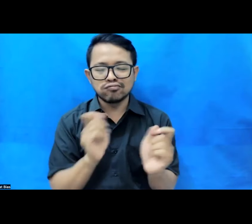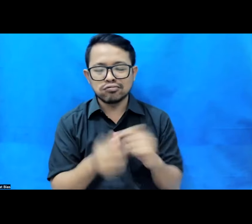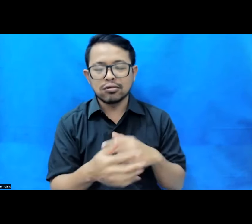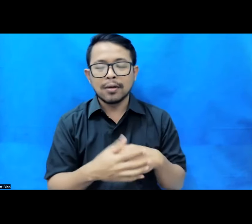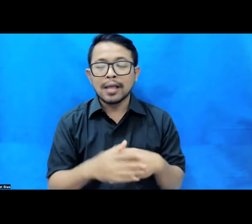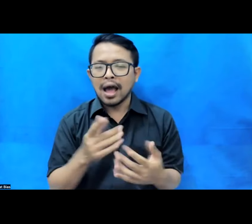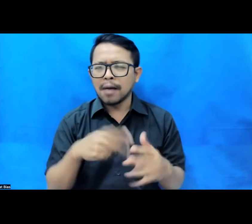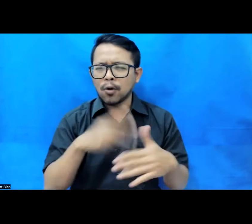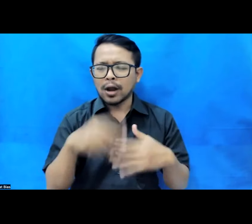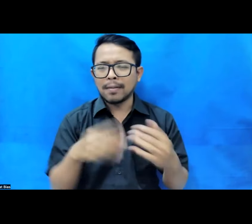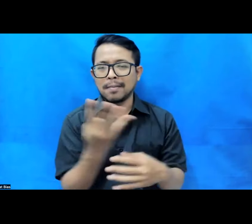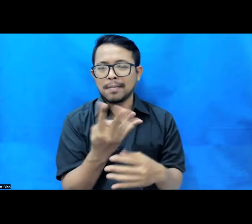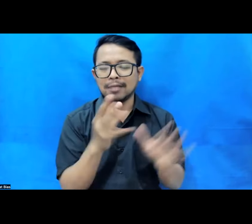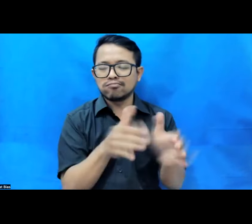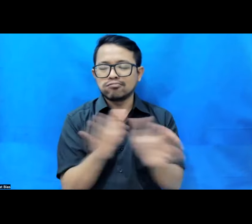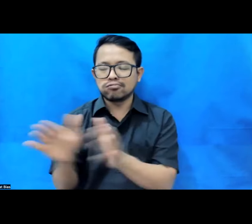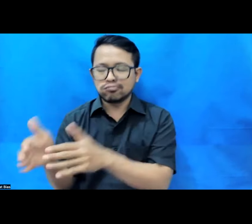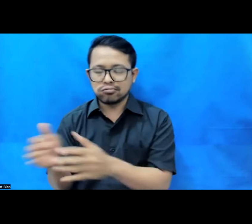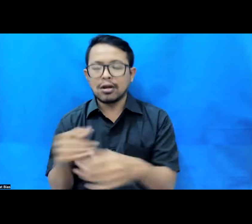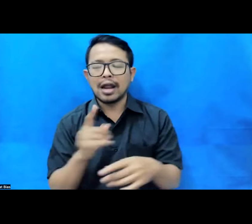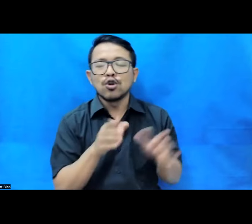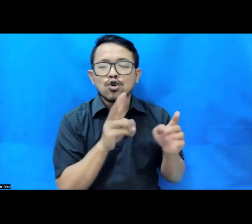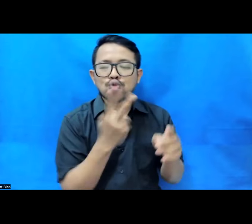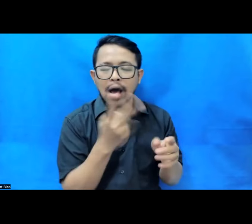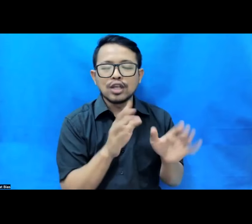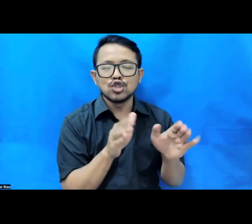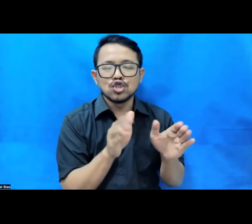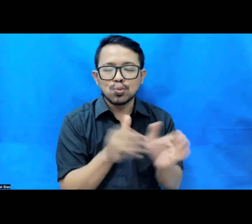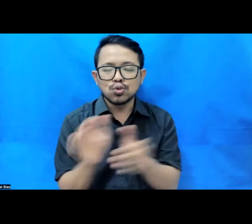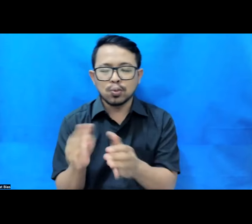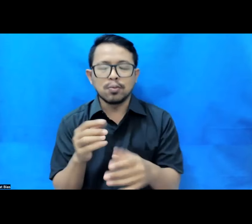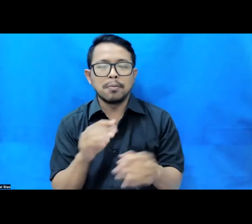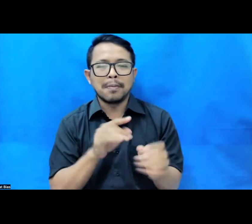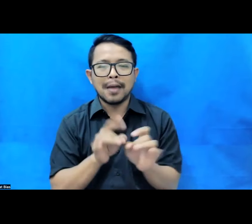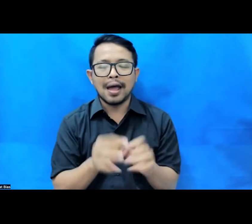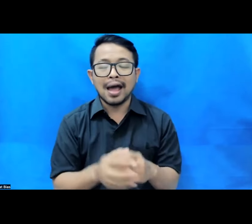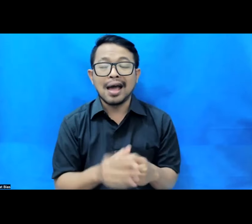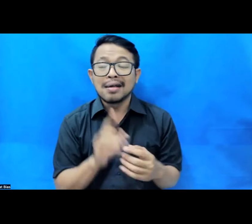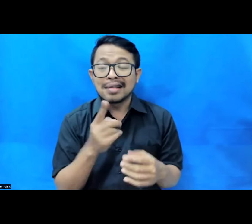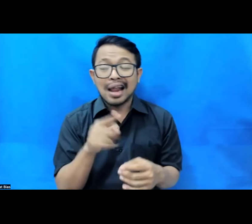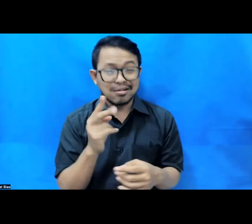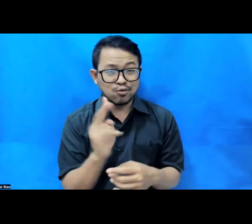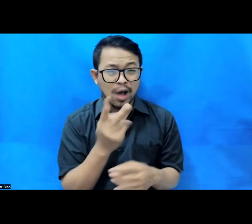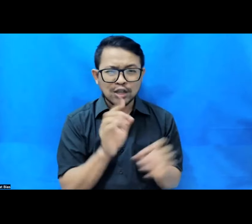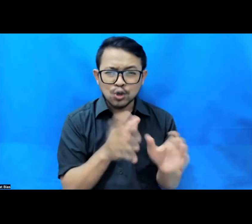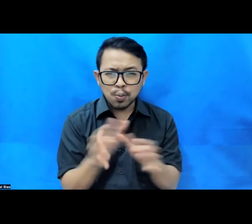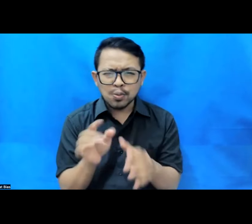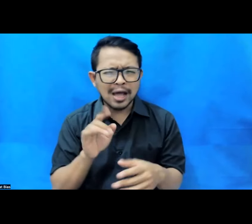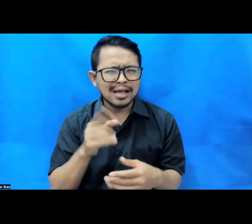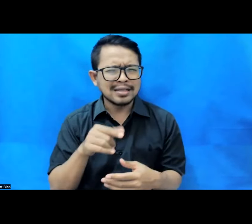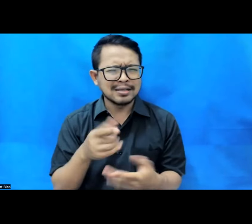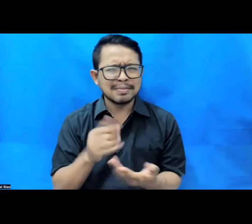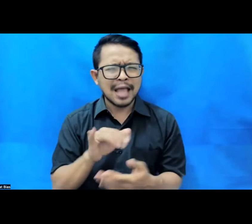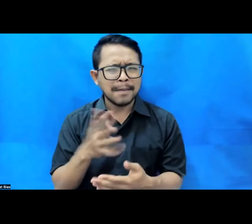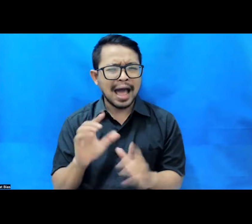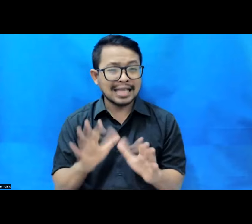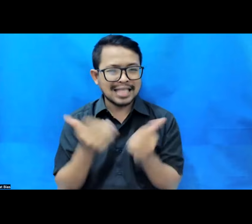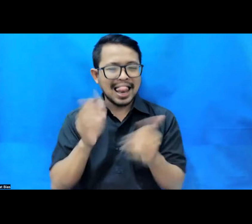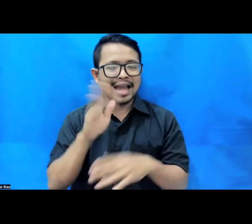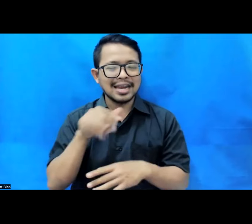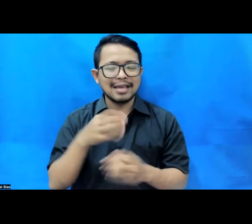and today we will hear the outcomes from 2 of these sub-programmes: build capacity and participation, and inclusive